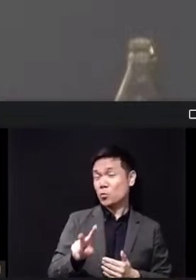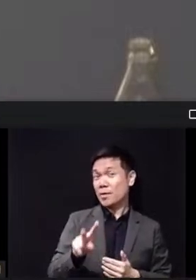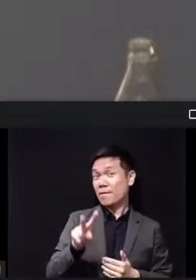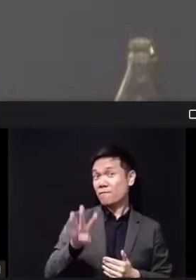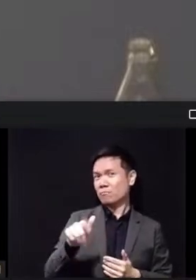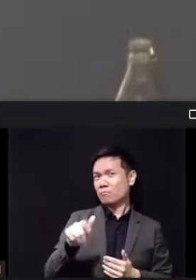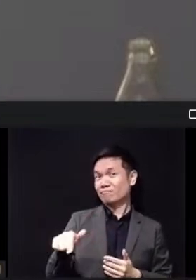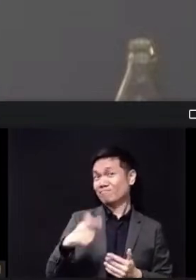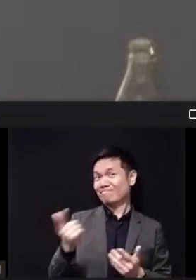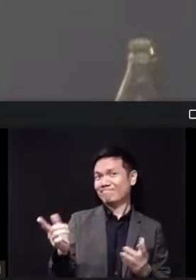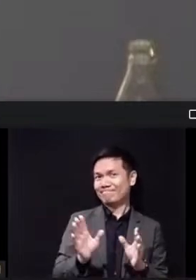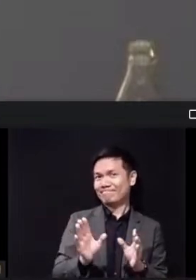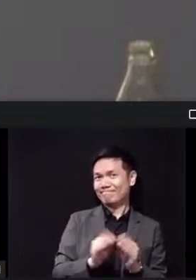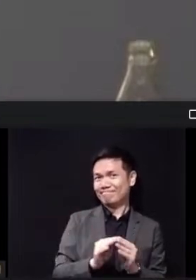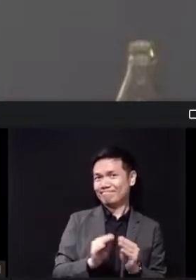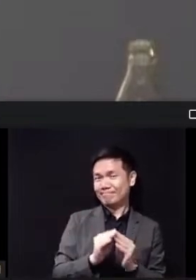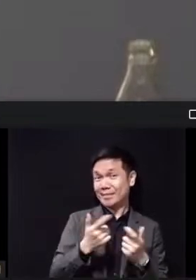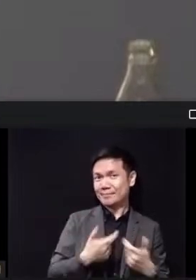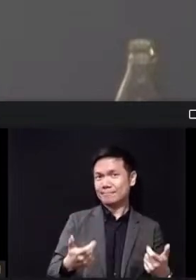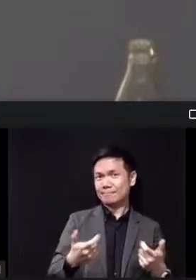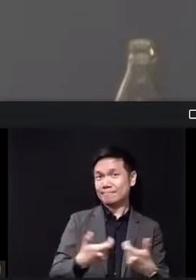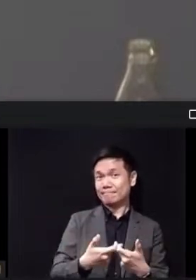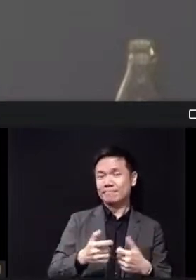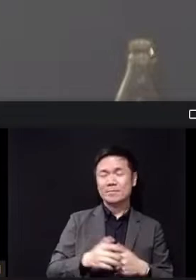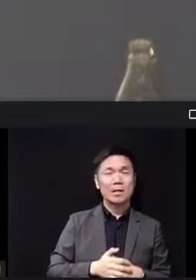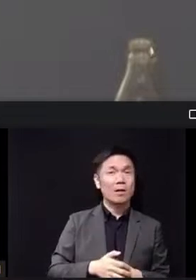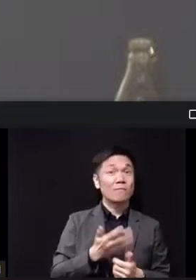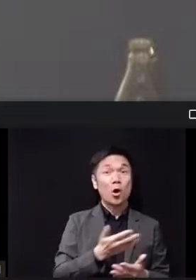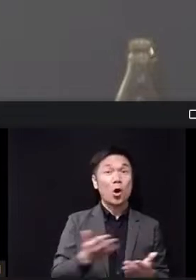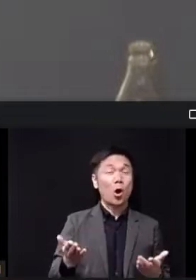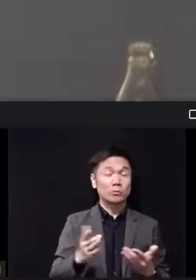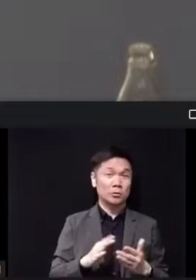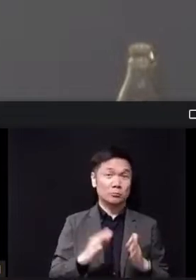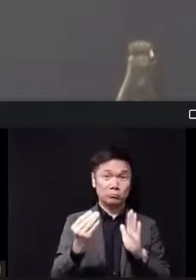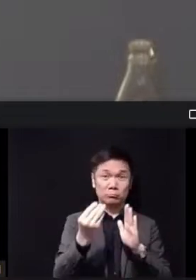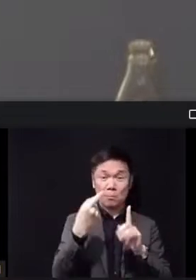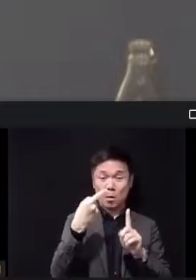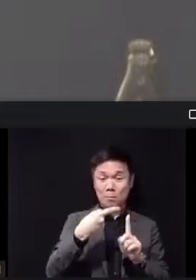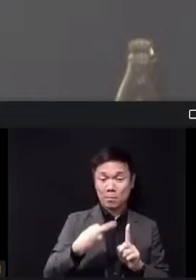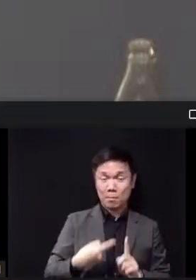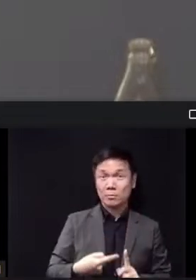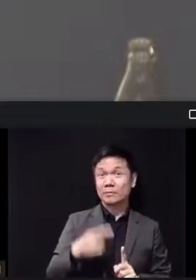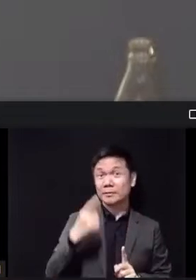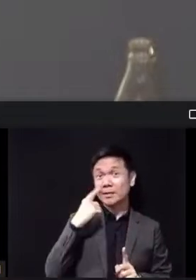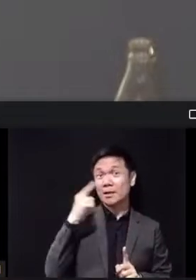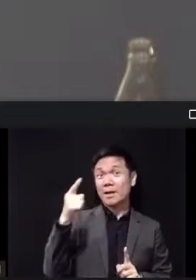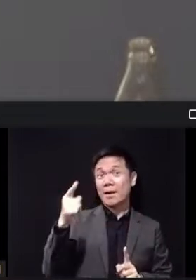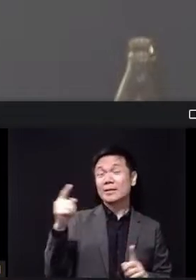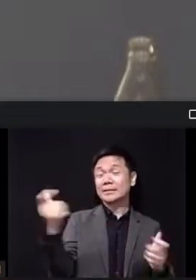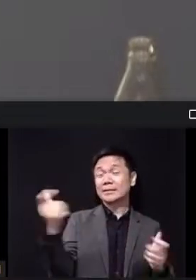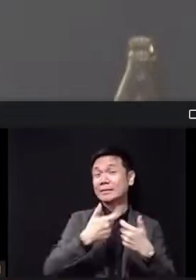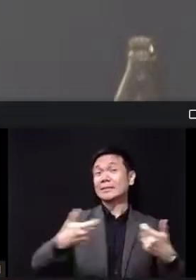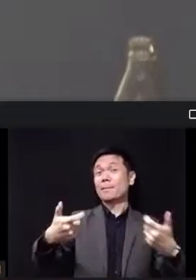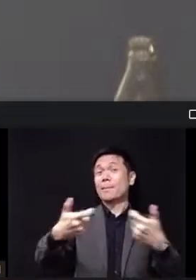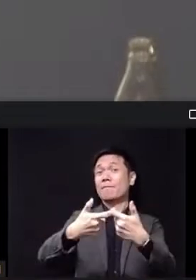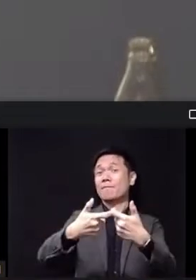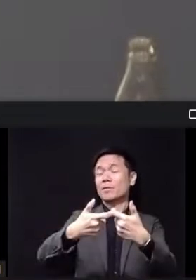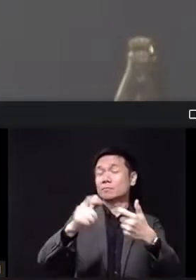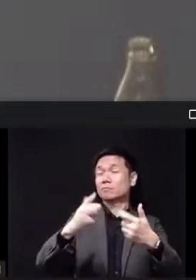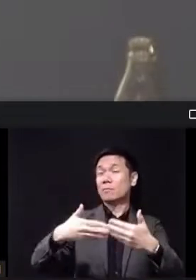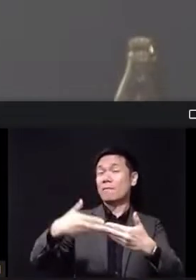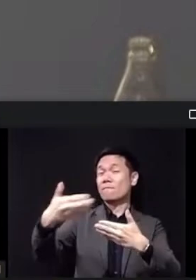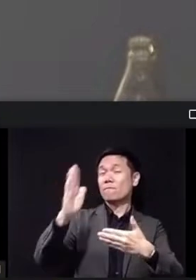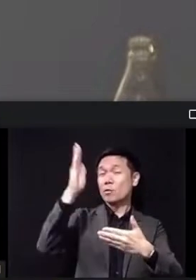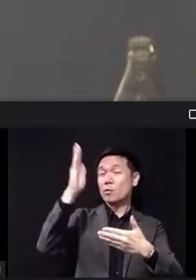2024, and the key messages are echoed in the Summit of the Future. As mentioned by